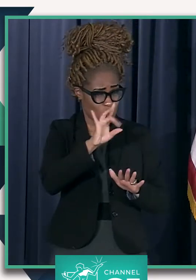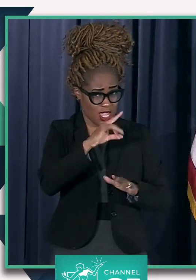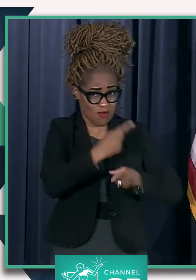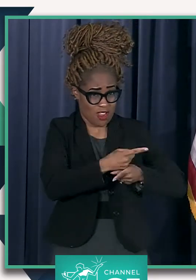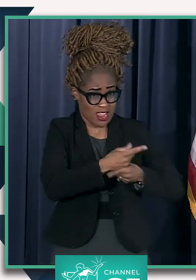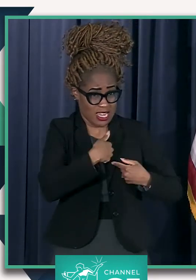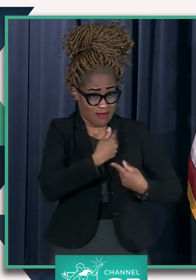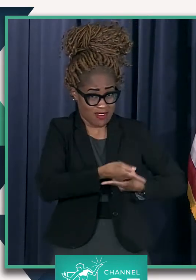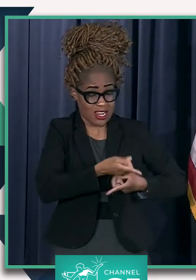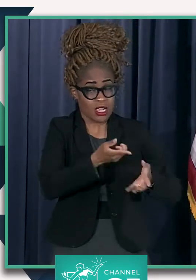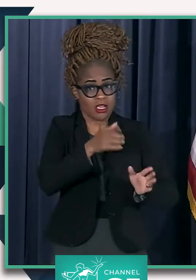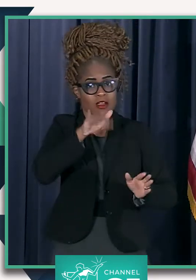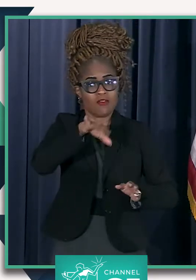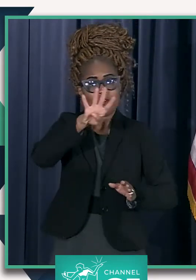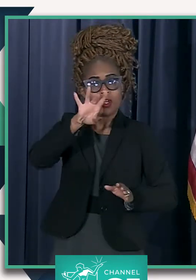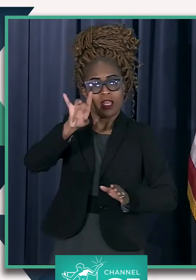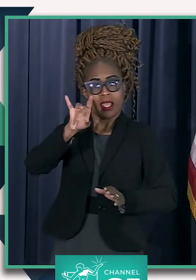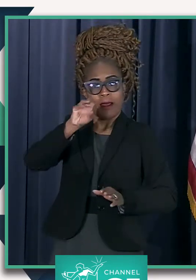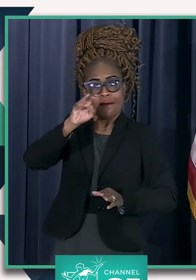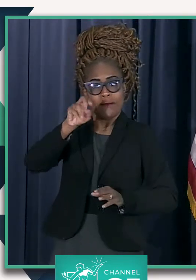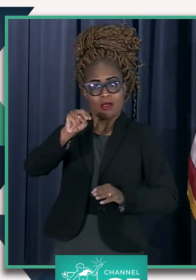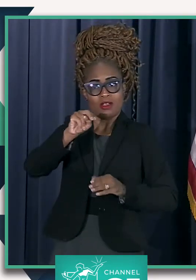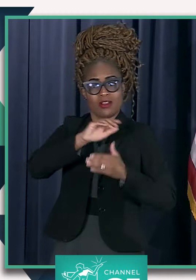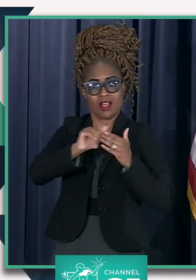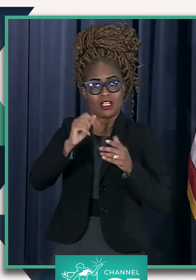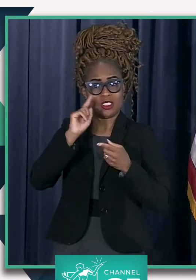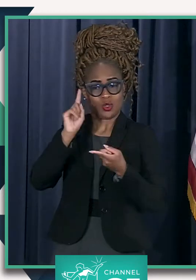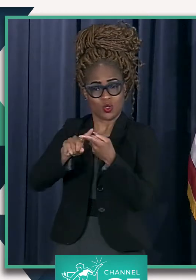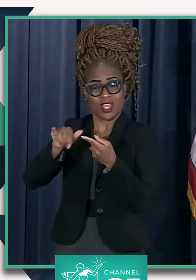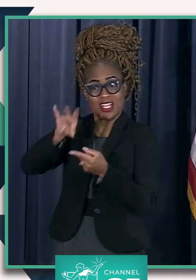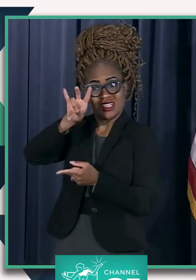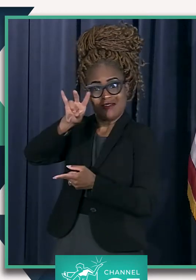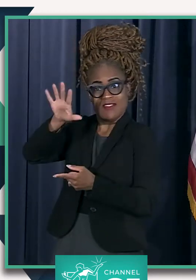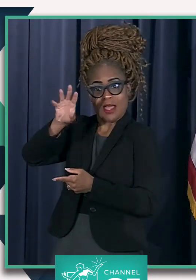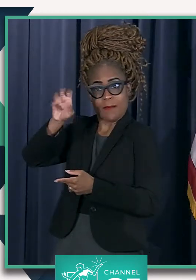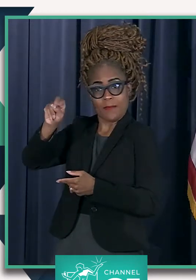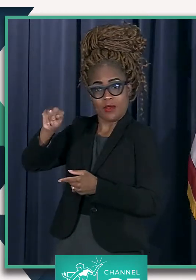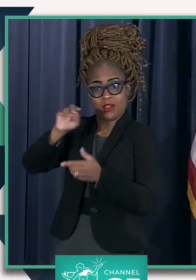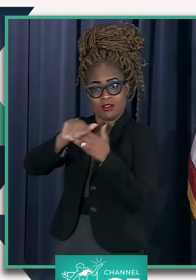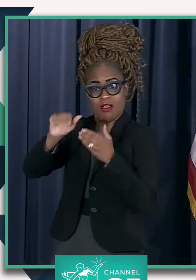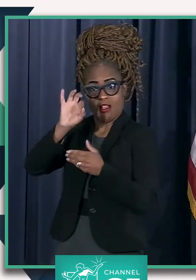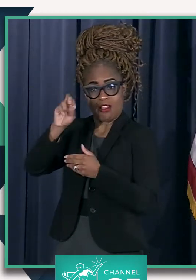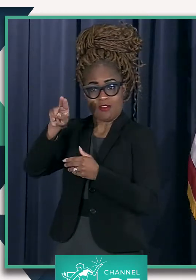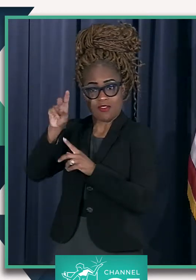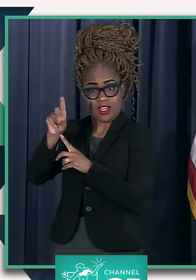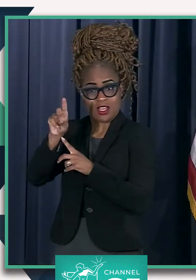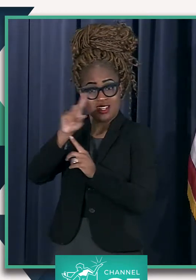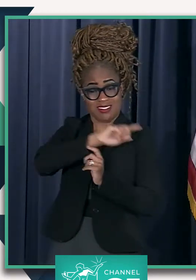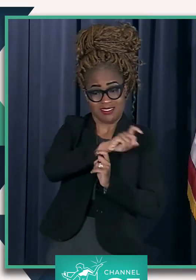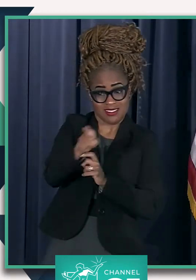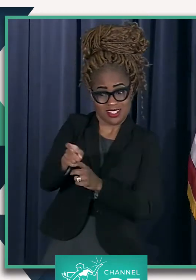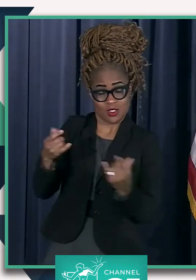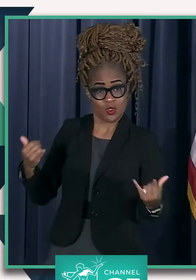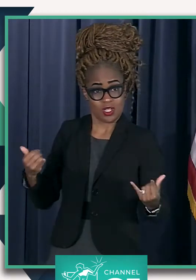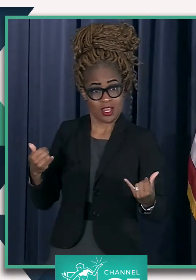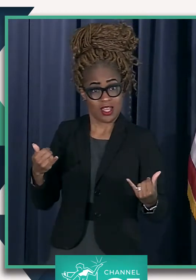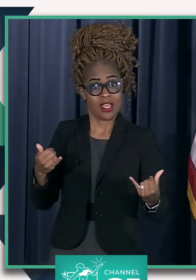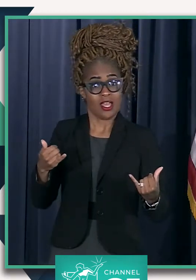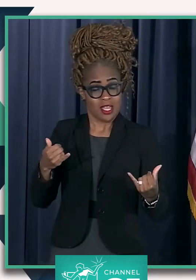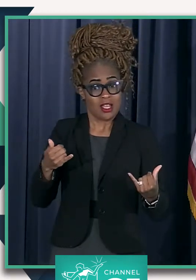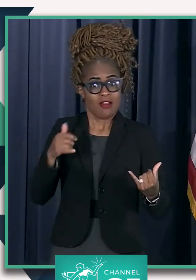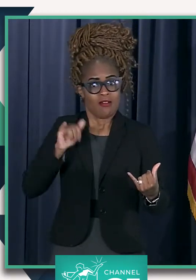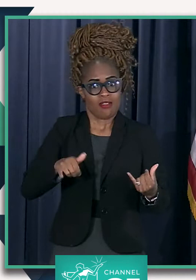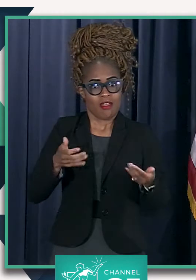million toward our overall $75 million fund. $48 million committed today. It gets us the